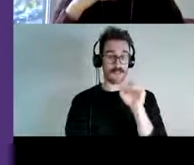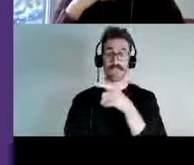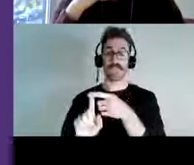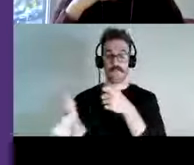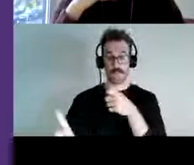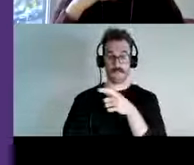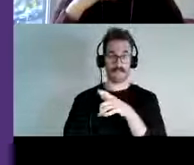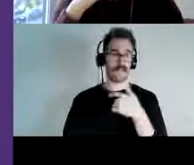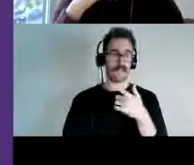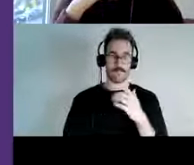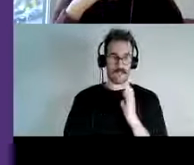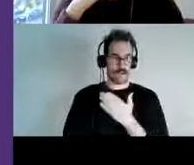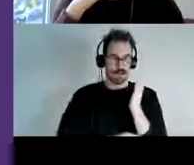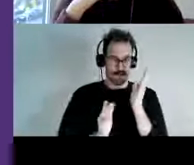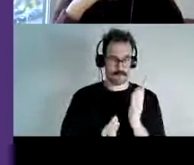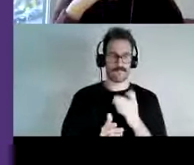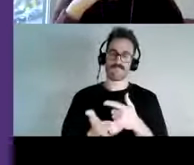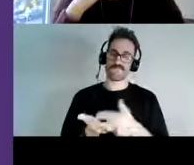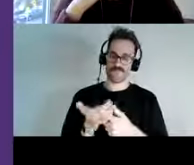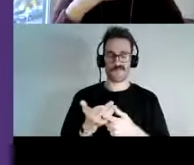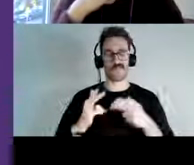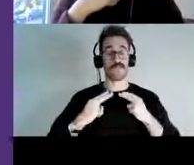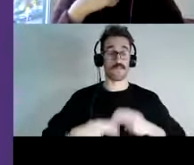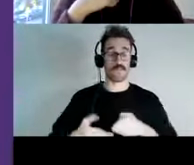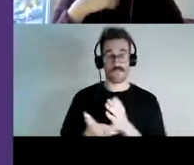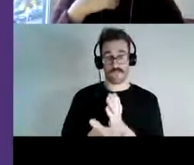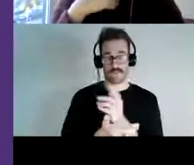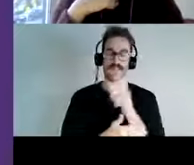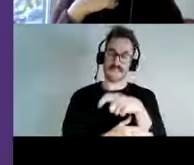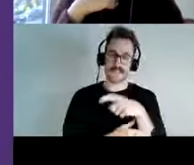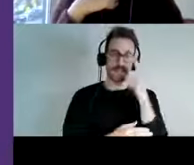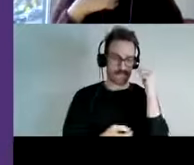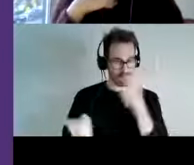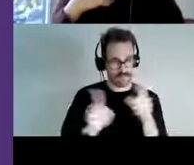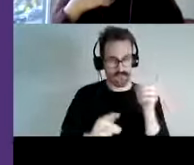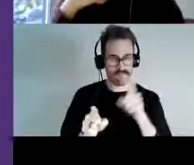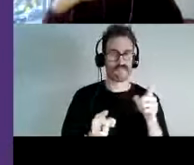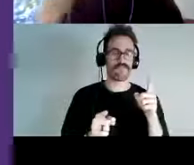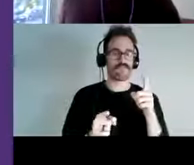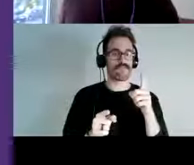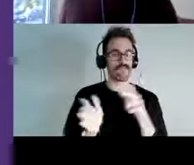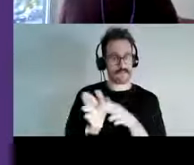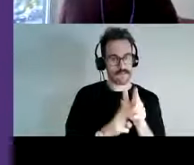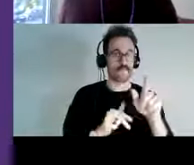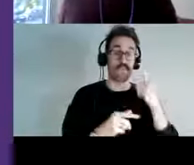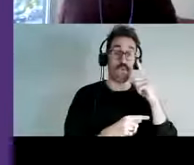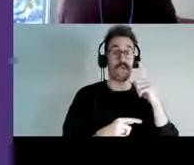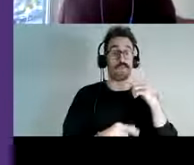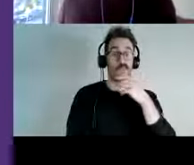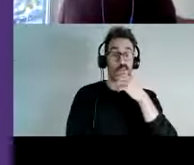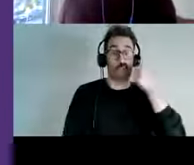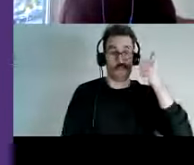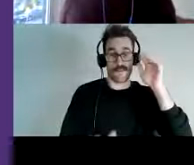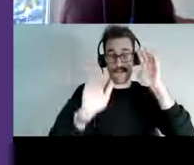as our speaker, talking about the human rights and the need for a convention for the rights of older adults. And we will then have a